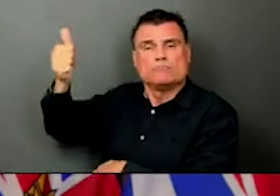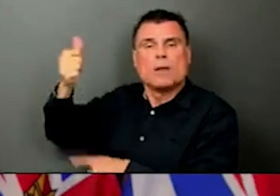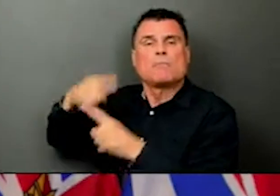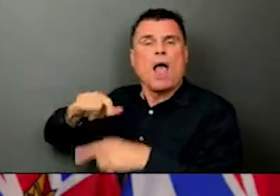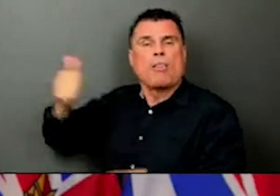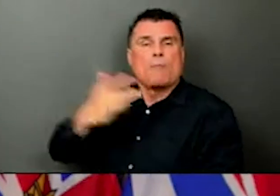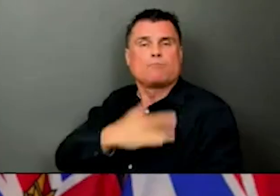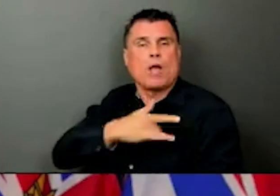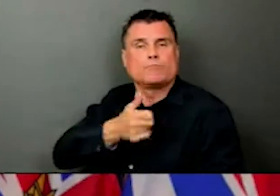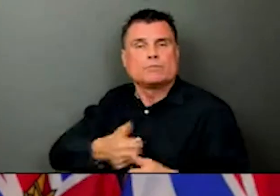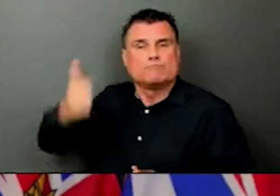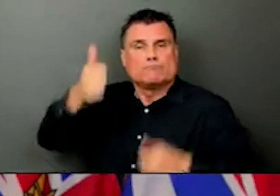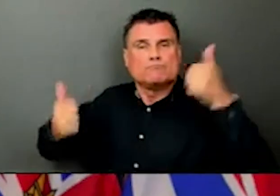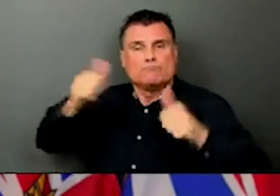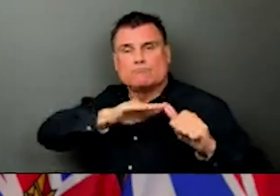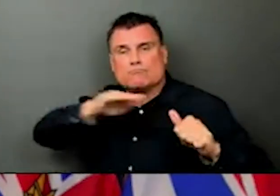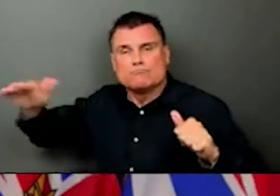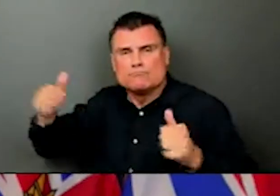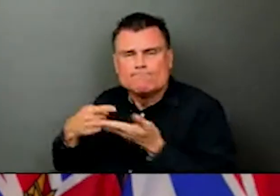months that we have